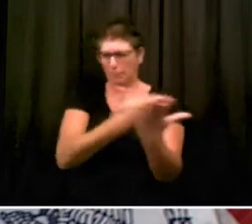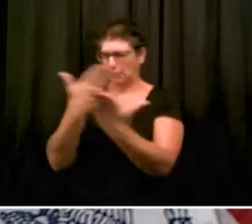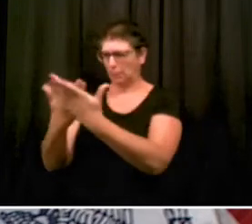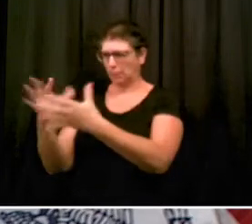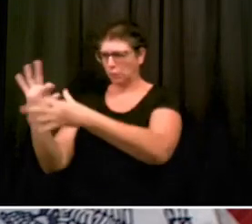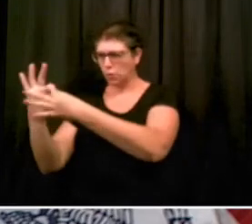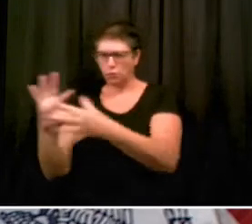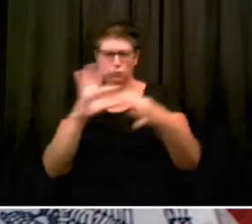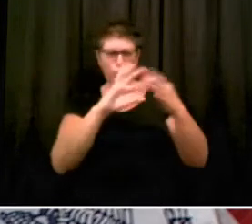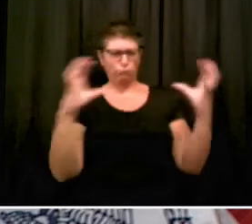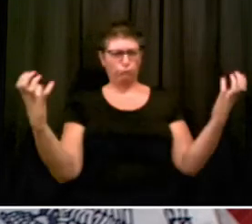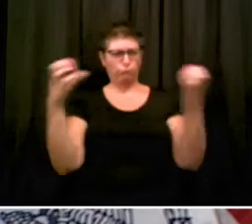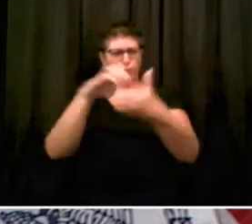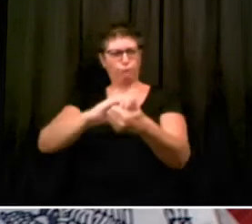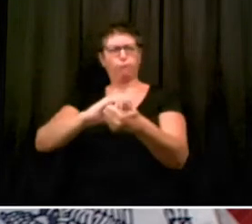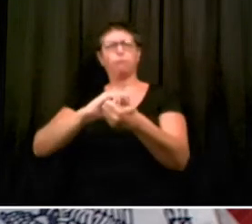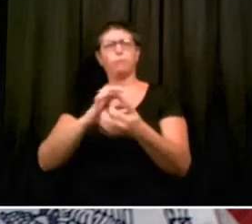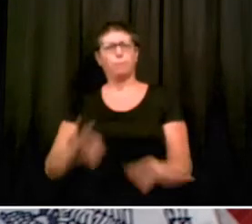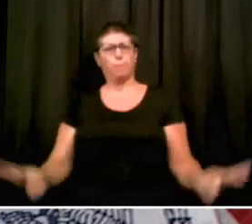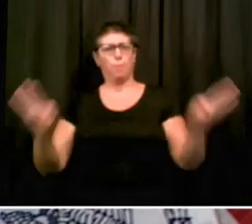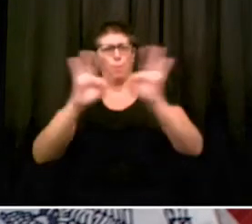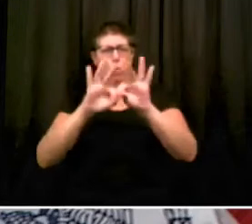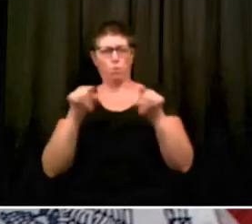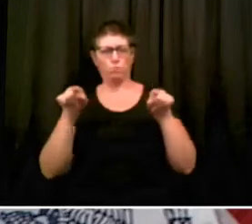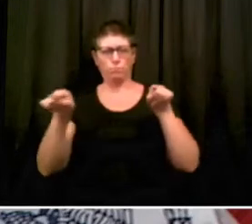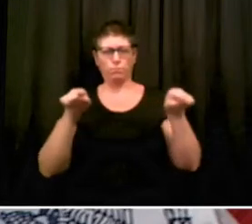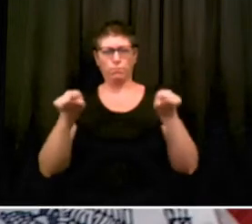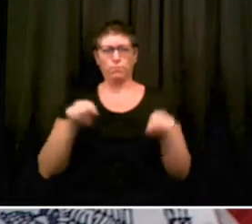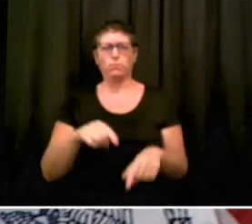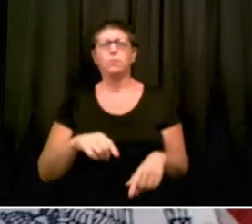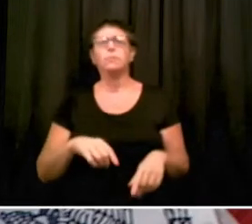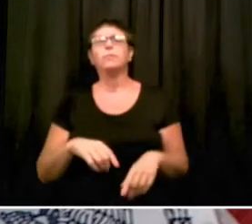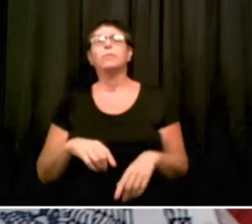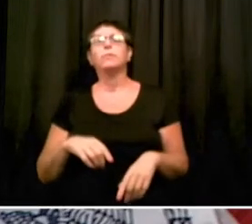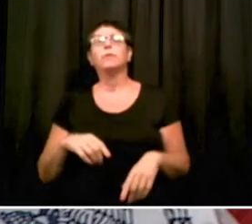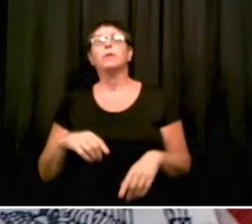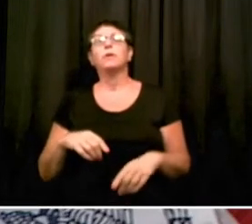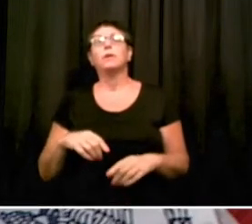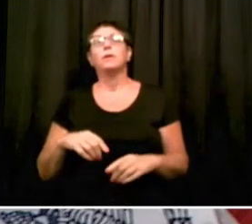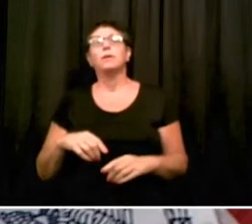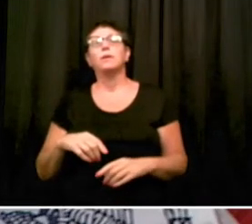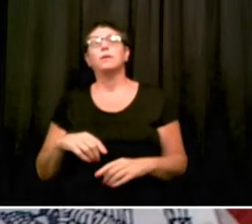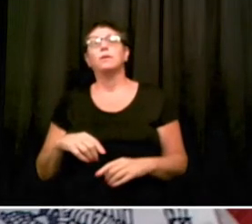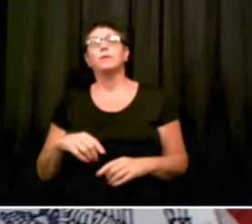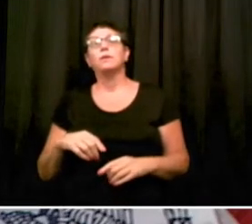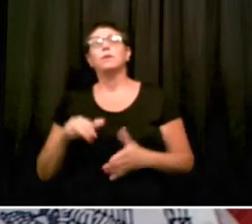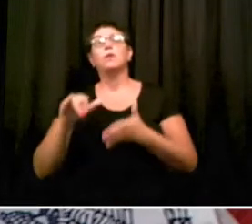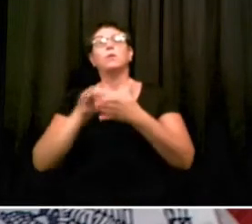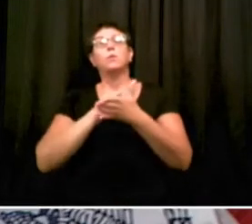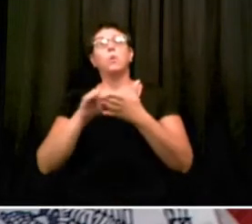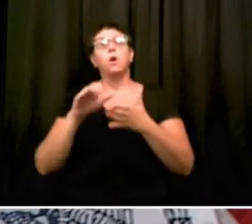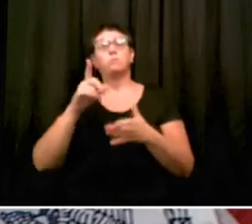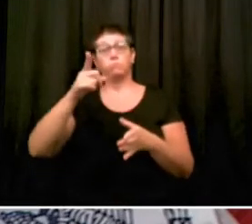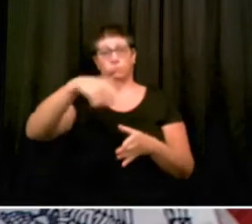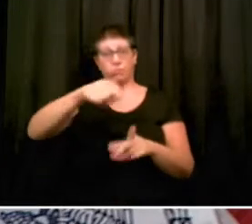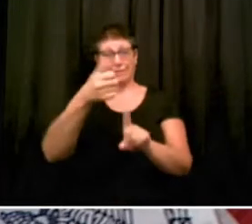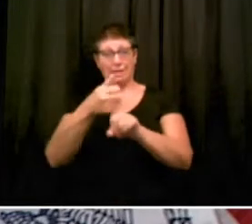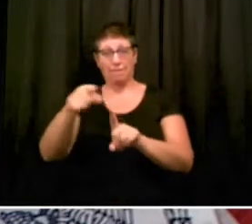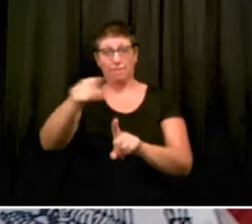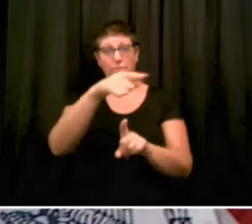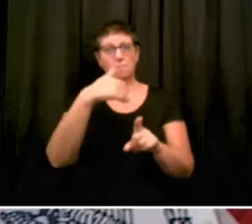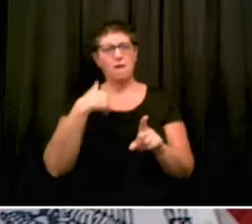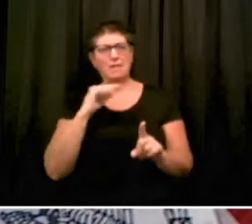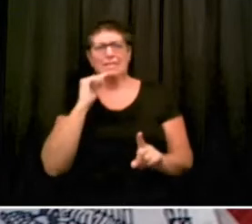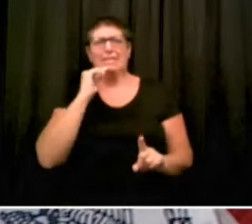simultaneously. And the concerns, the deep and real concerns that people have raised all over the city, all over this country in recent months,